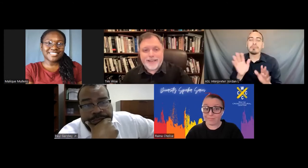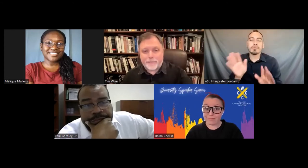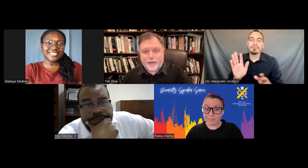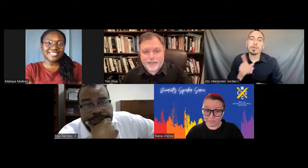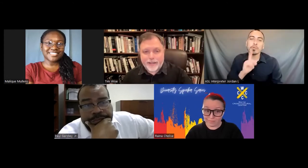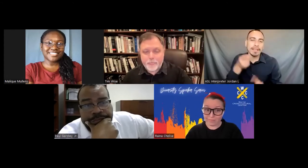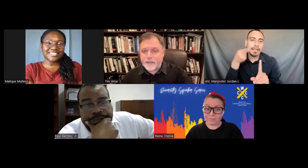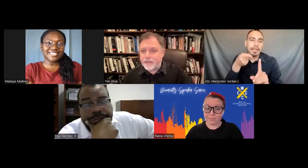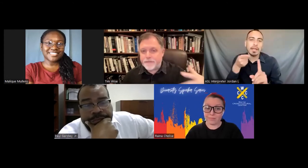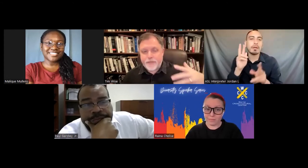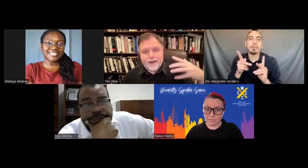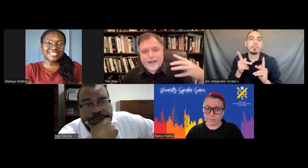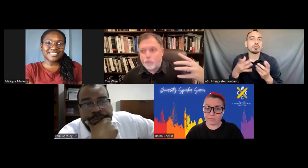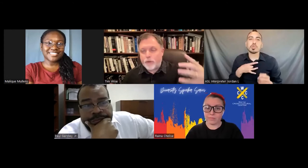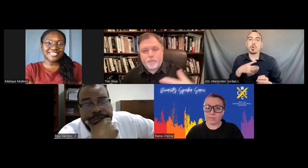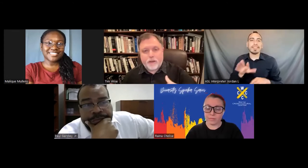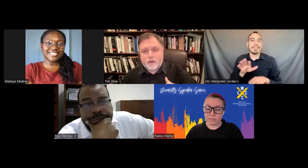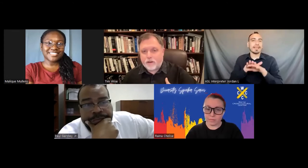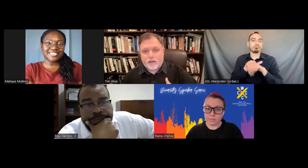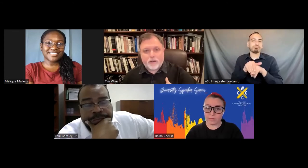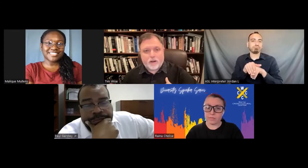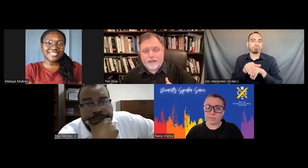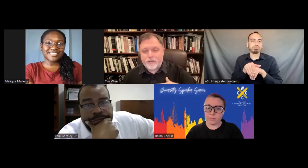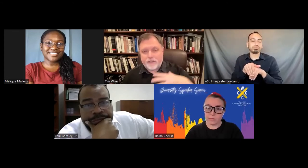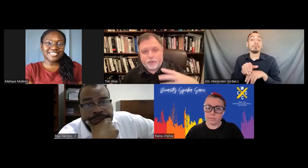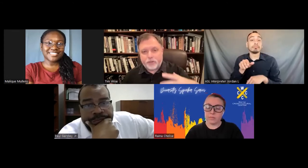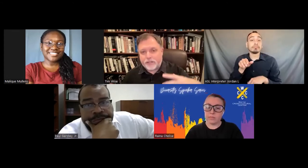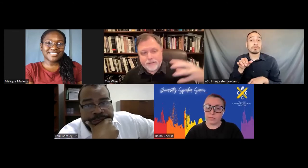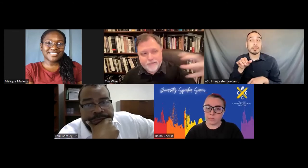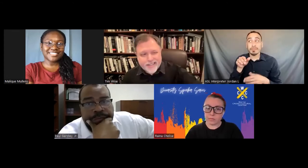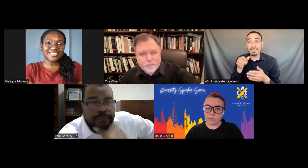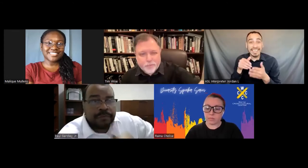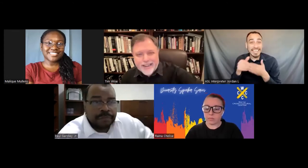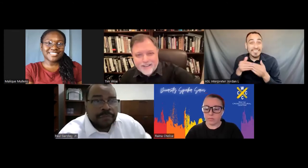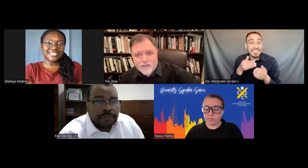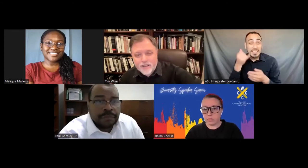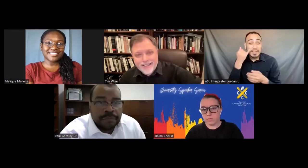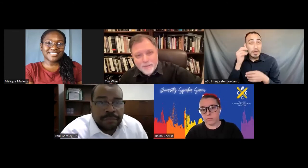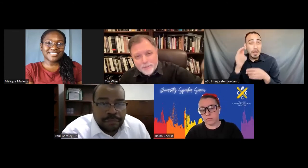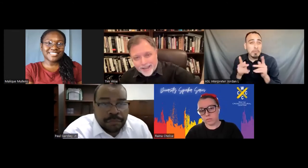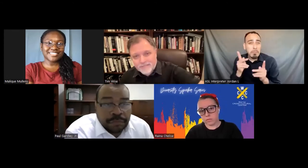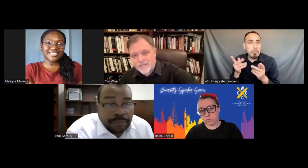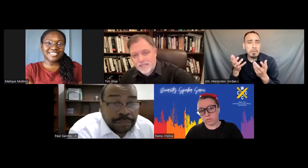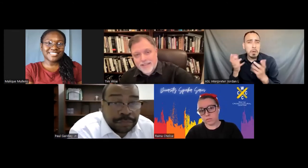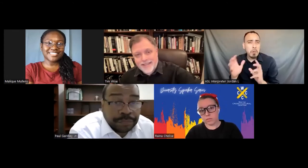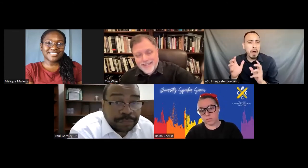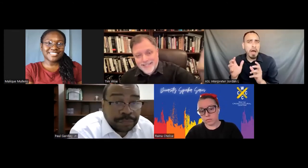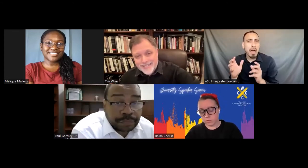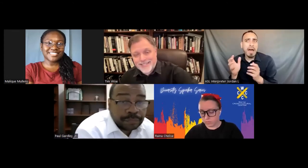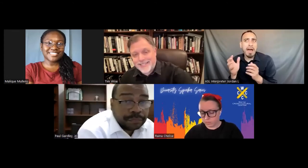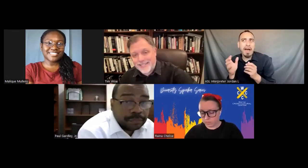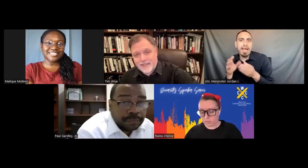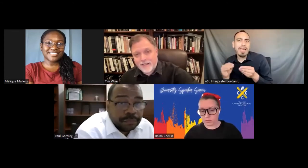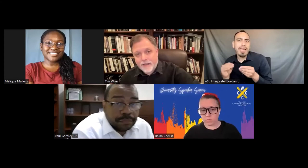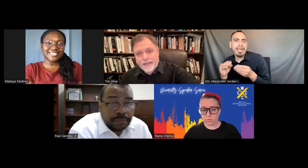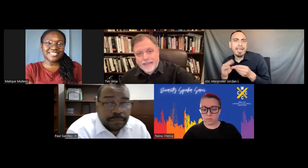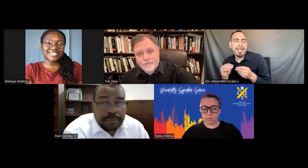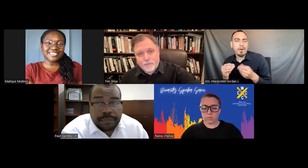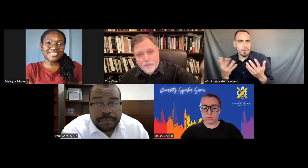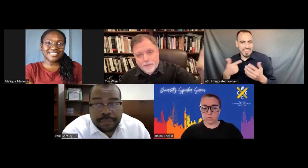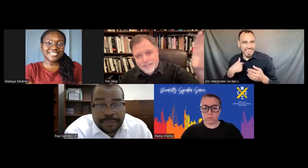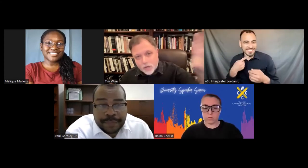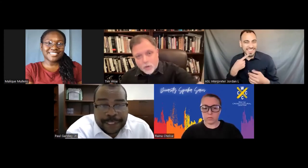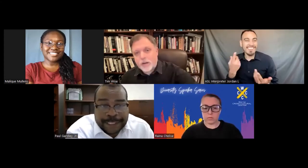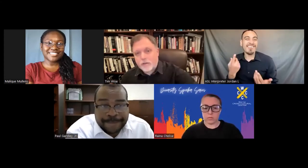get upset about that. Even if they're not with me on everything politically, if I can point out hypocrisy and inconsistency,